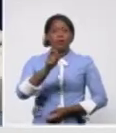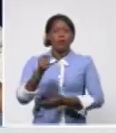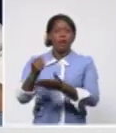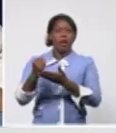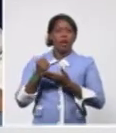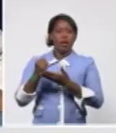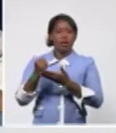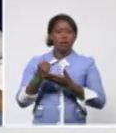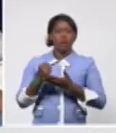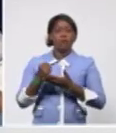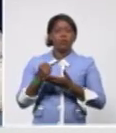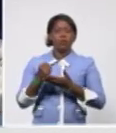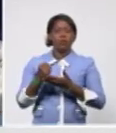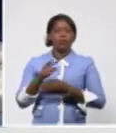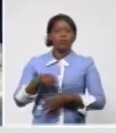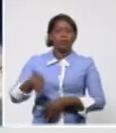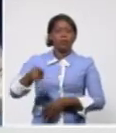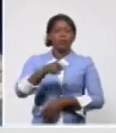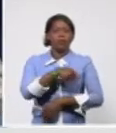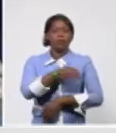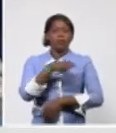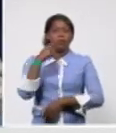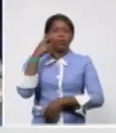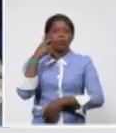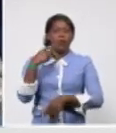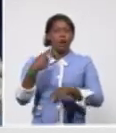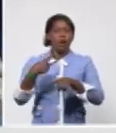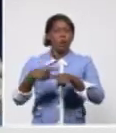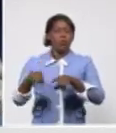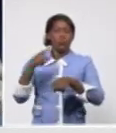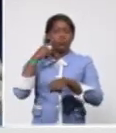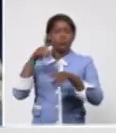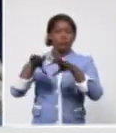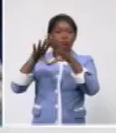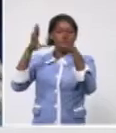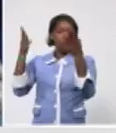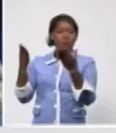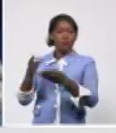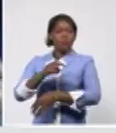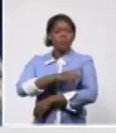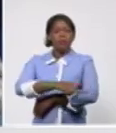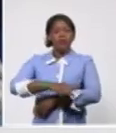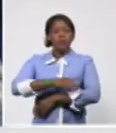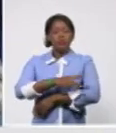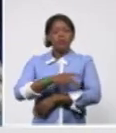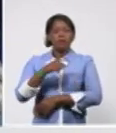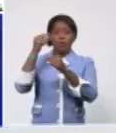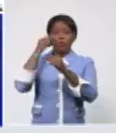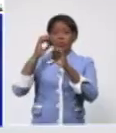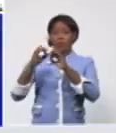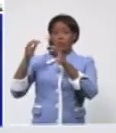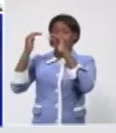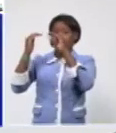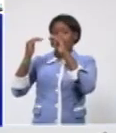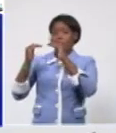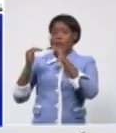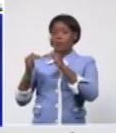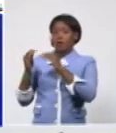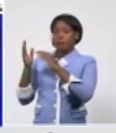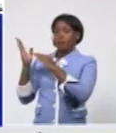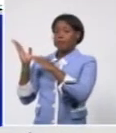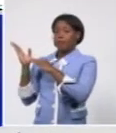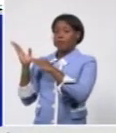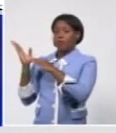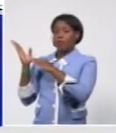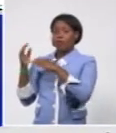3.45%. Now, if Leonardo could help us by bringing up the map of the world, showing the